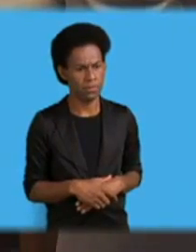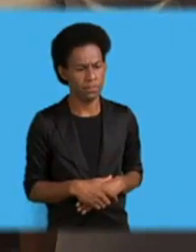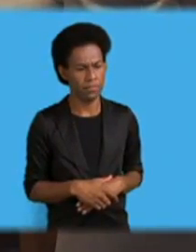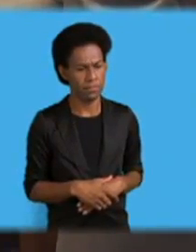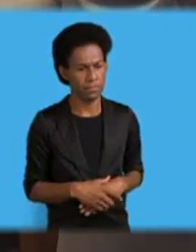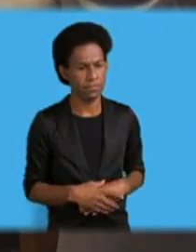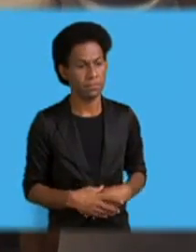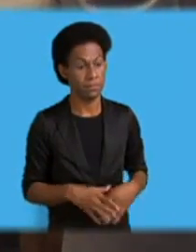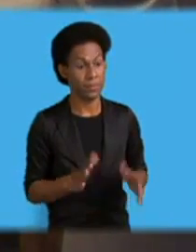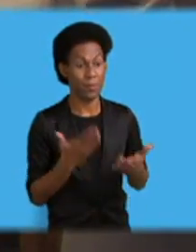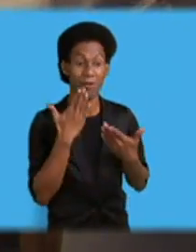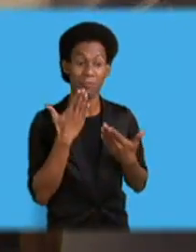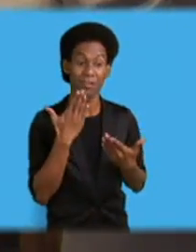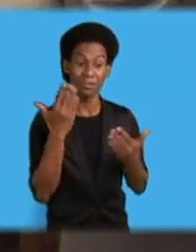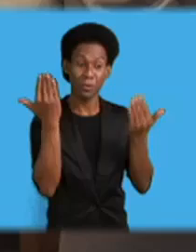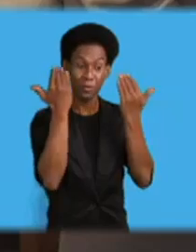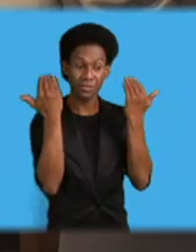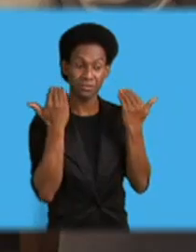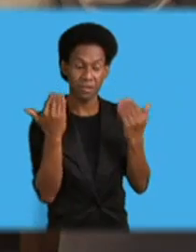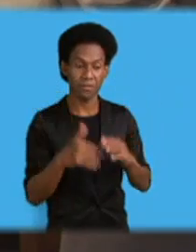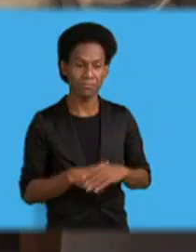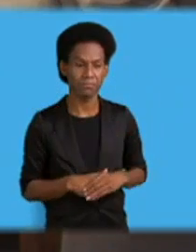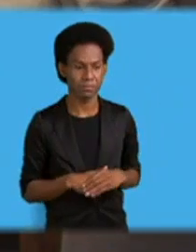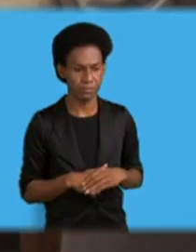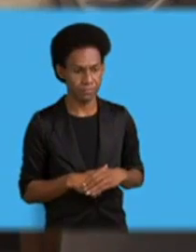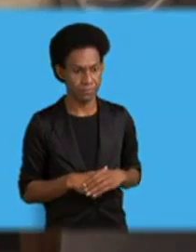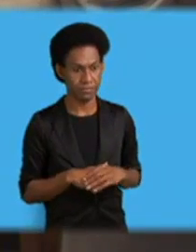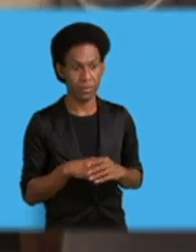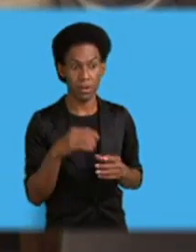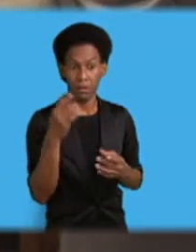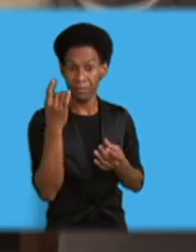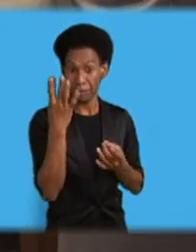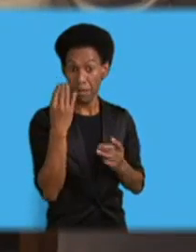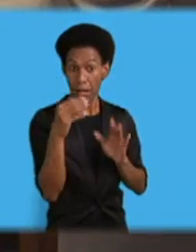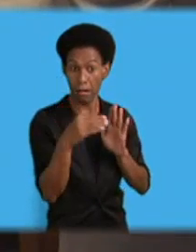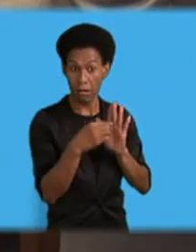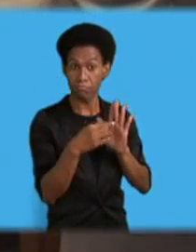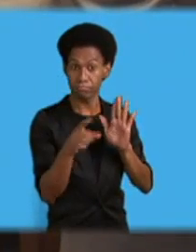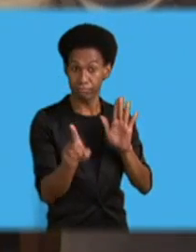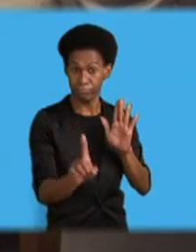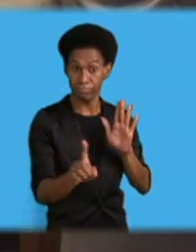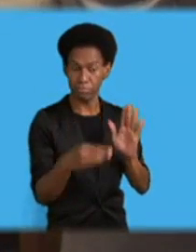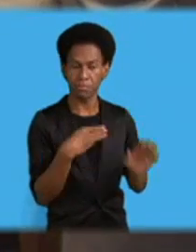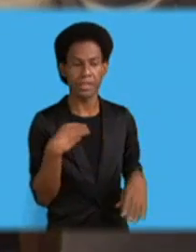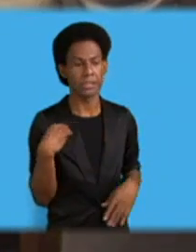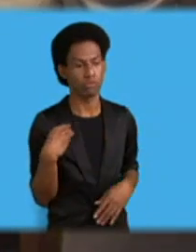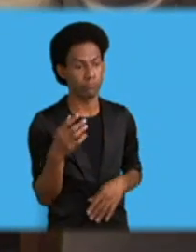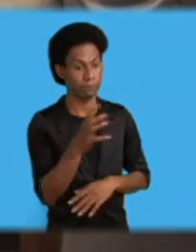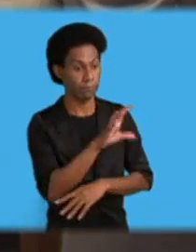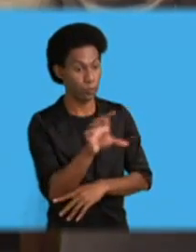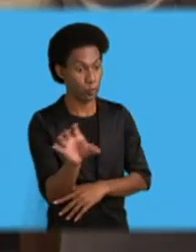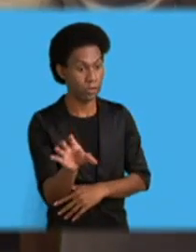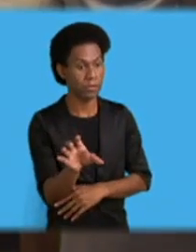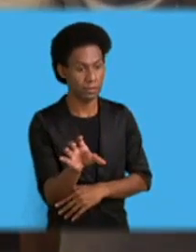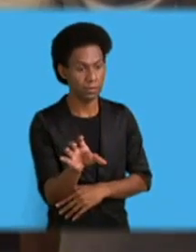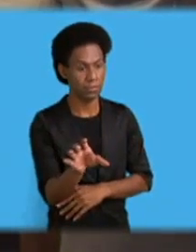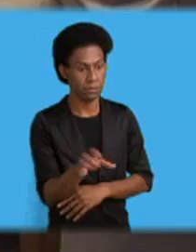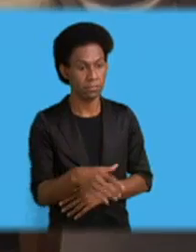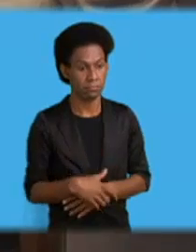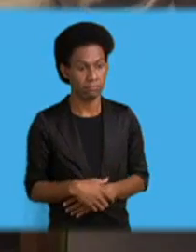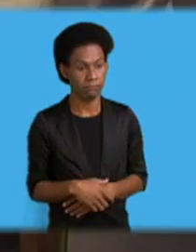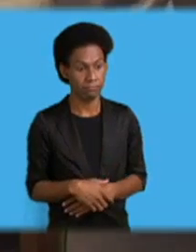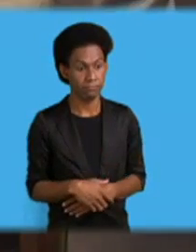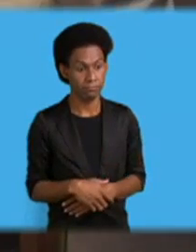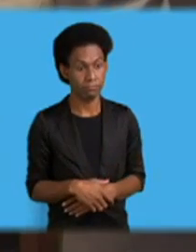Speaker. For the information of the House, the Ministry of Forest has reviewed